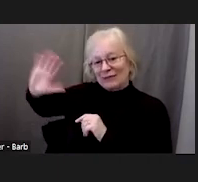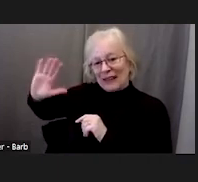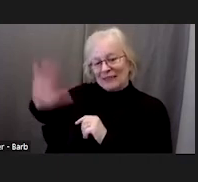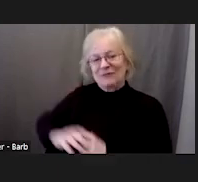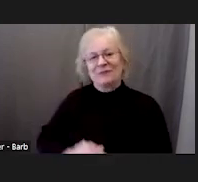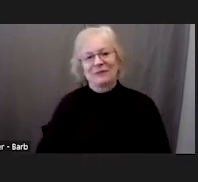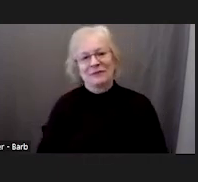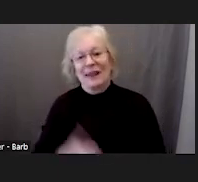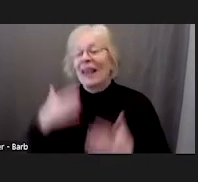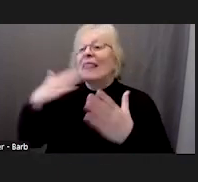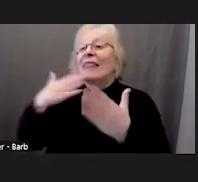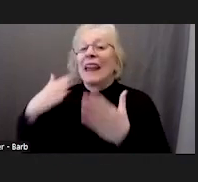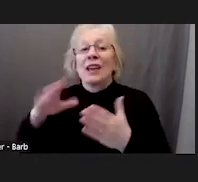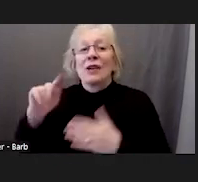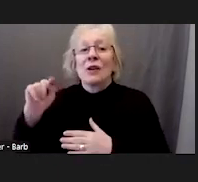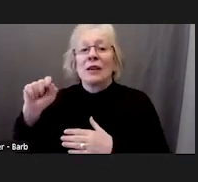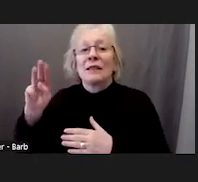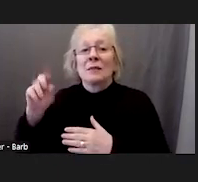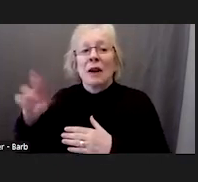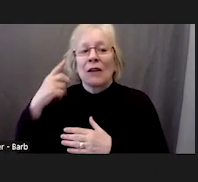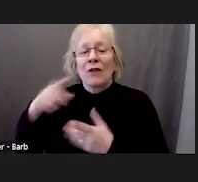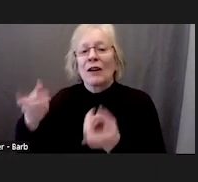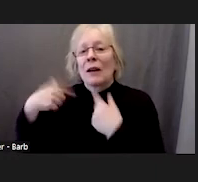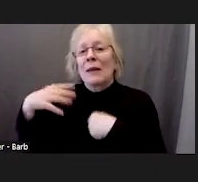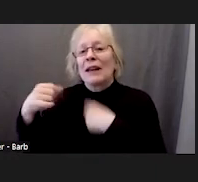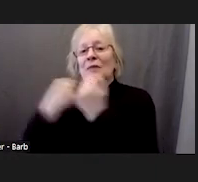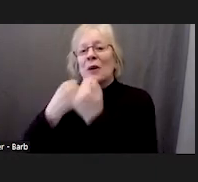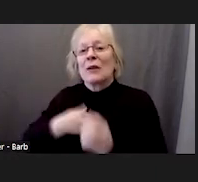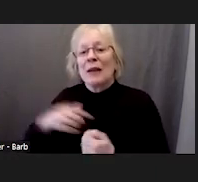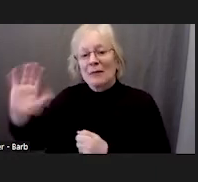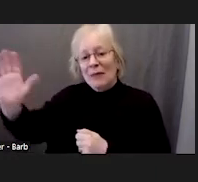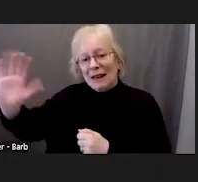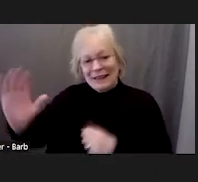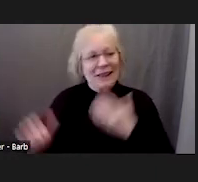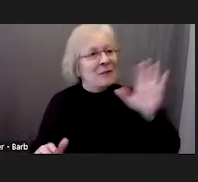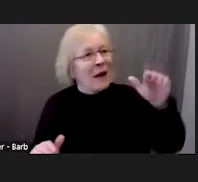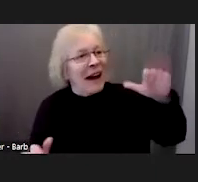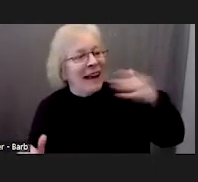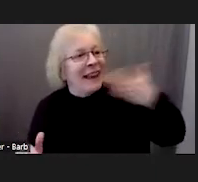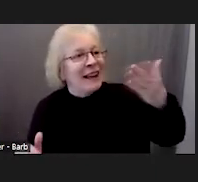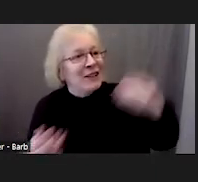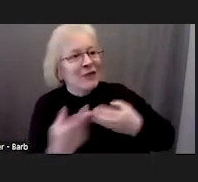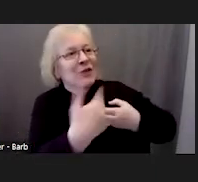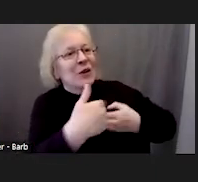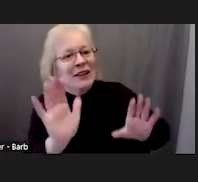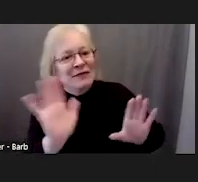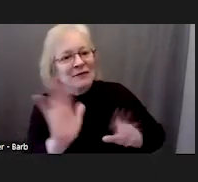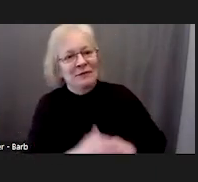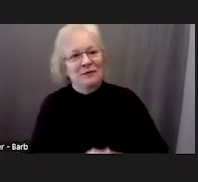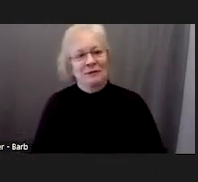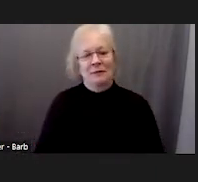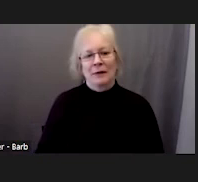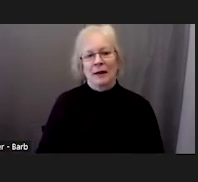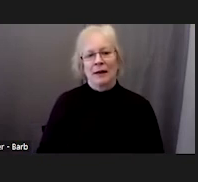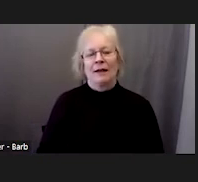Thank you, Tamara, for coming on and supporting me. Bye, yes. Peach. Thank you for joining. Thank you, Tamara and Peach,